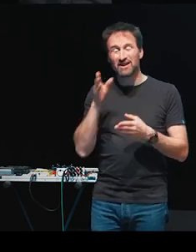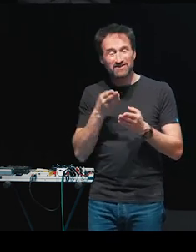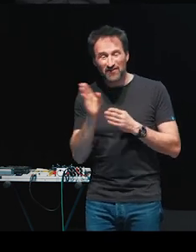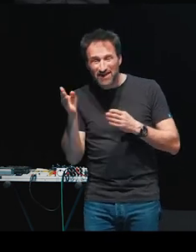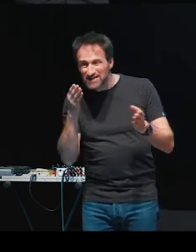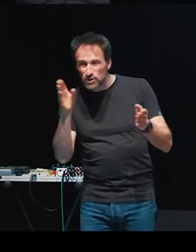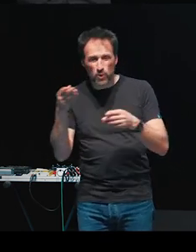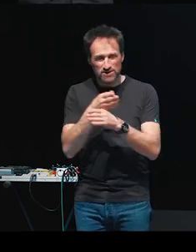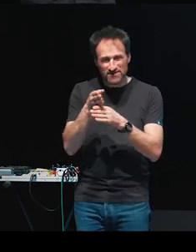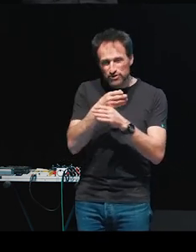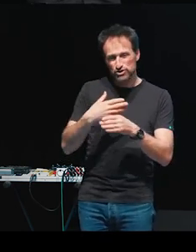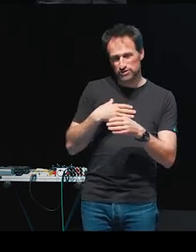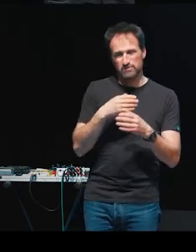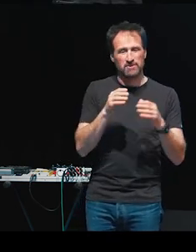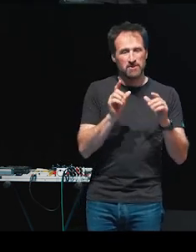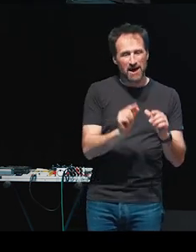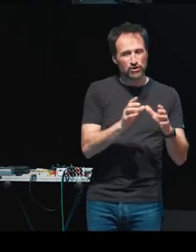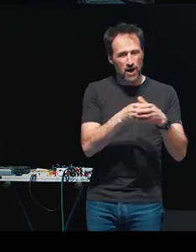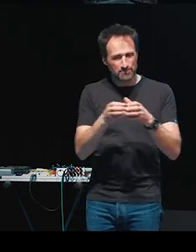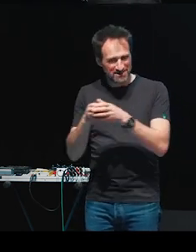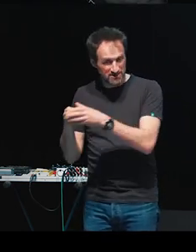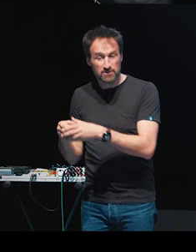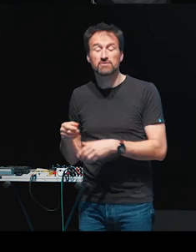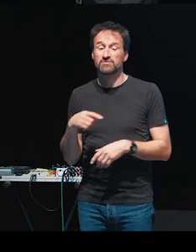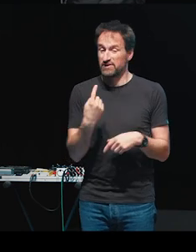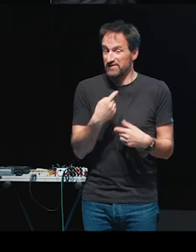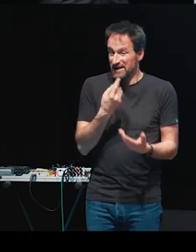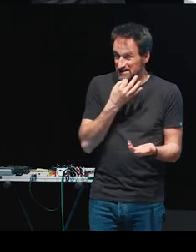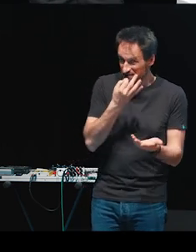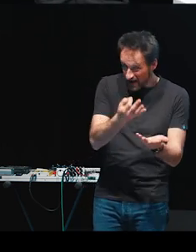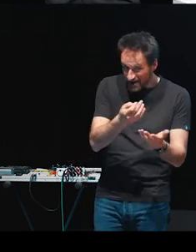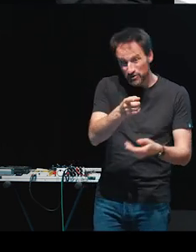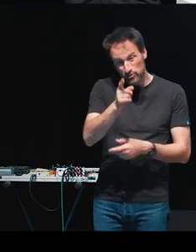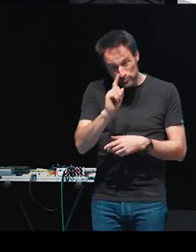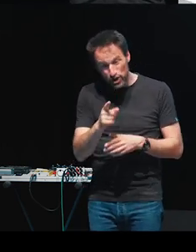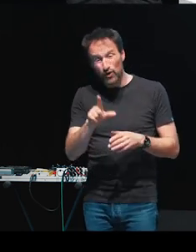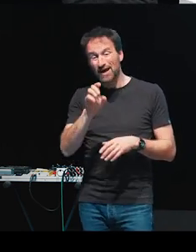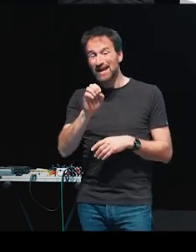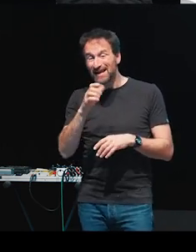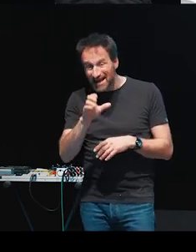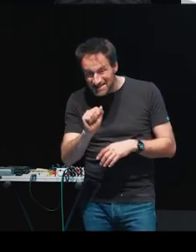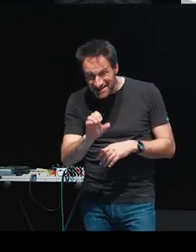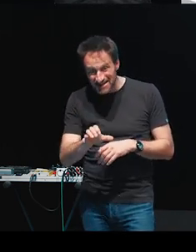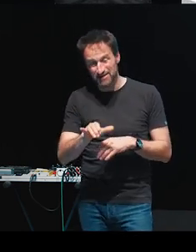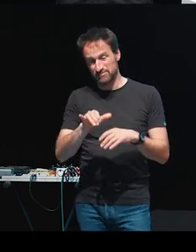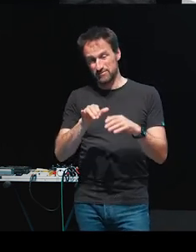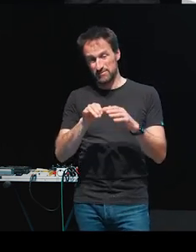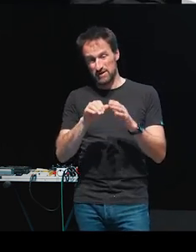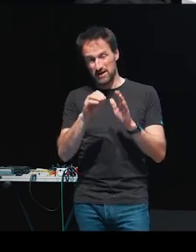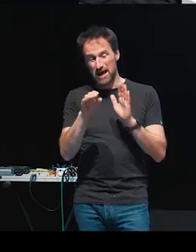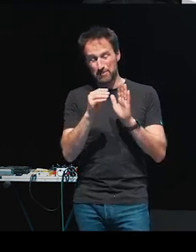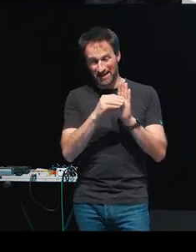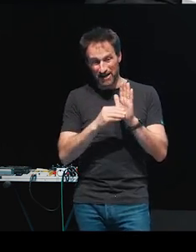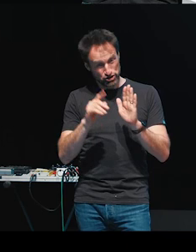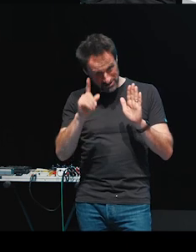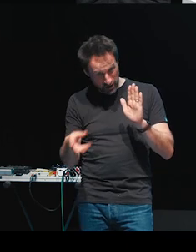navigation between my micro app, the next question is, do you have to integrate legacy applications or do you need a